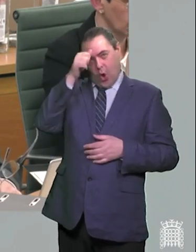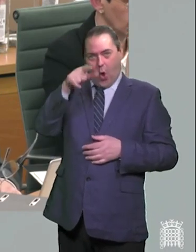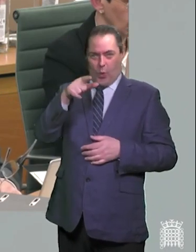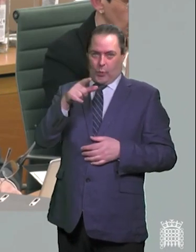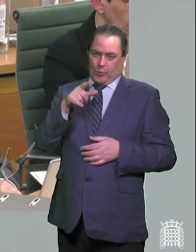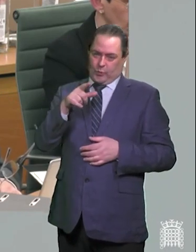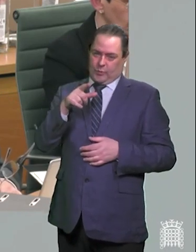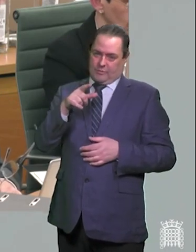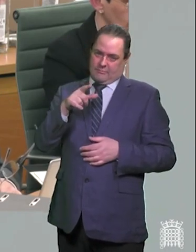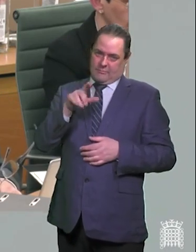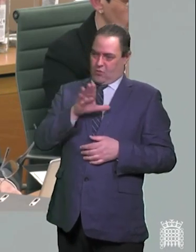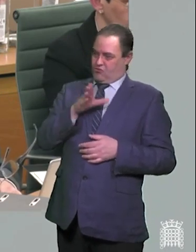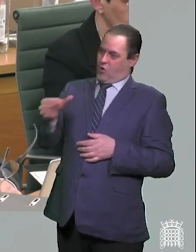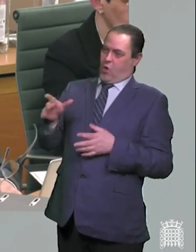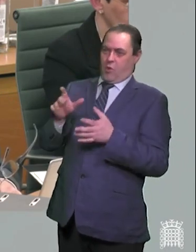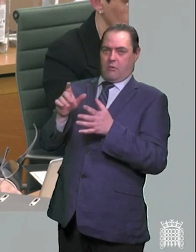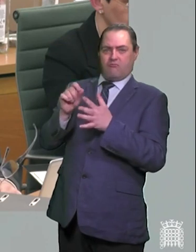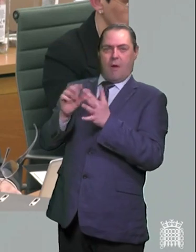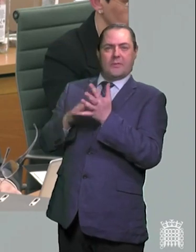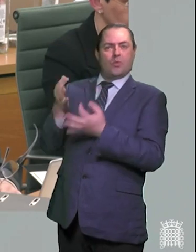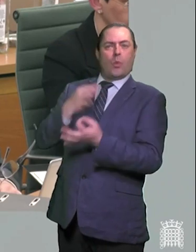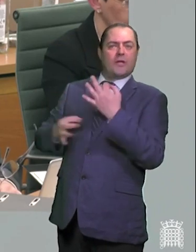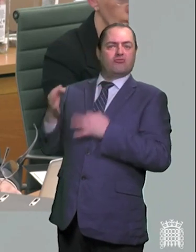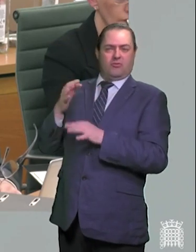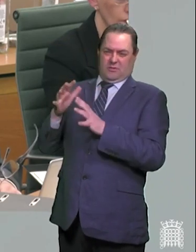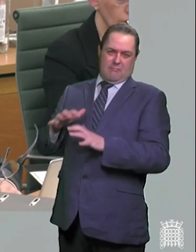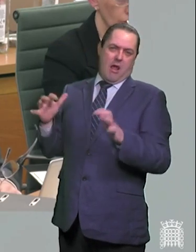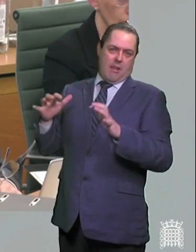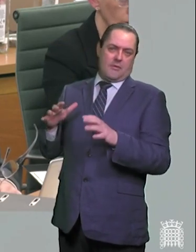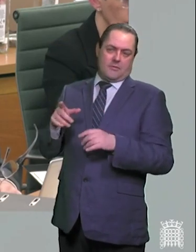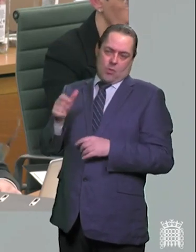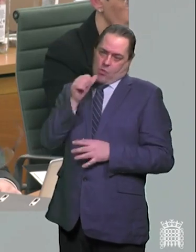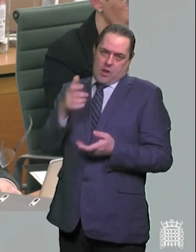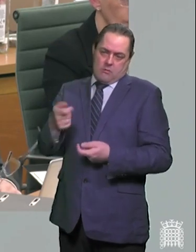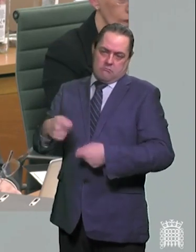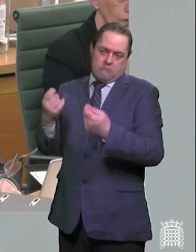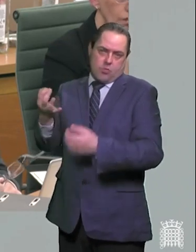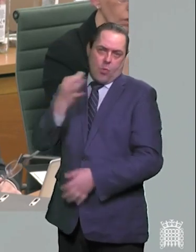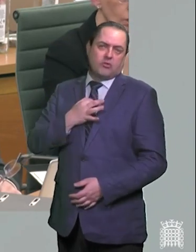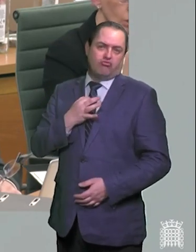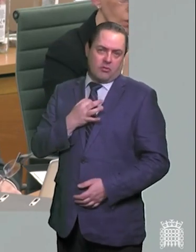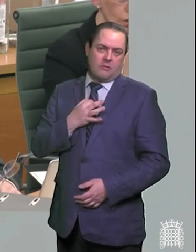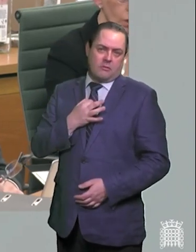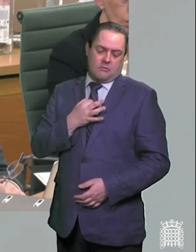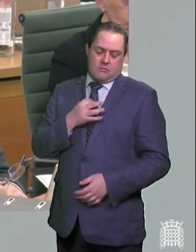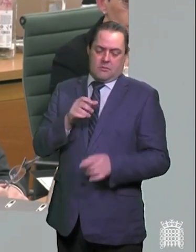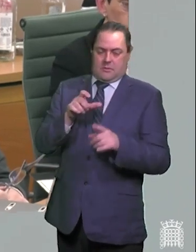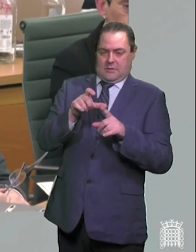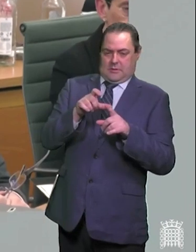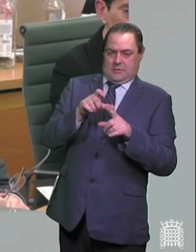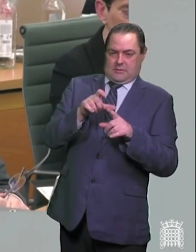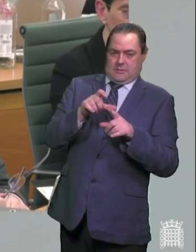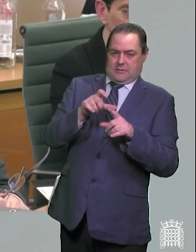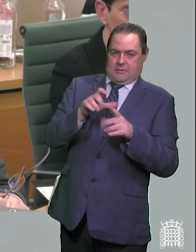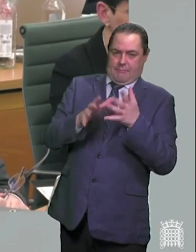about this at Prime Minister's Questions in the House of Commons the following day, the